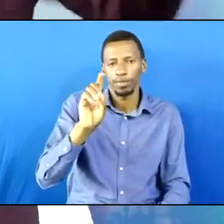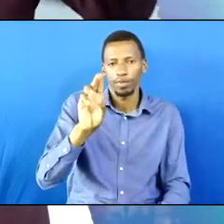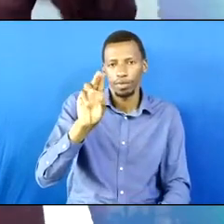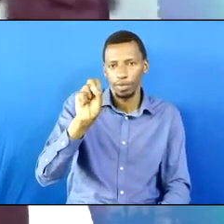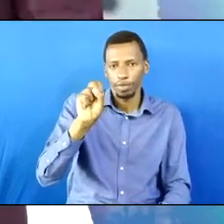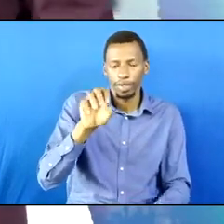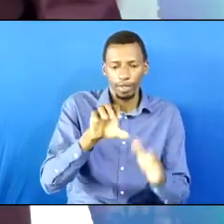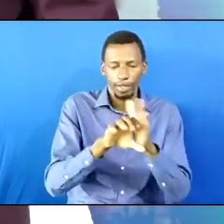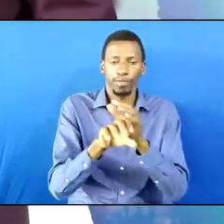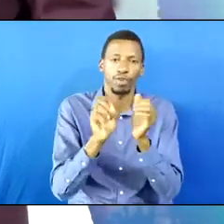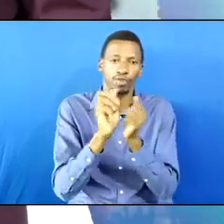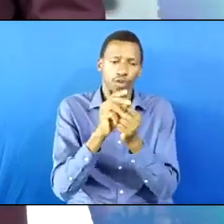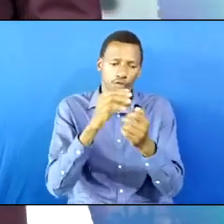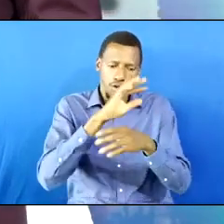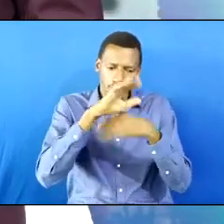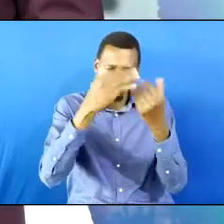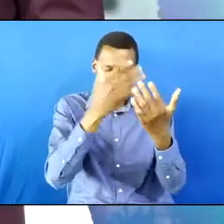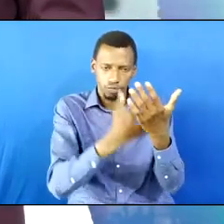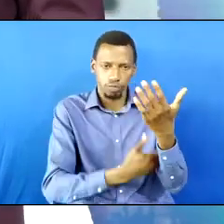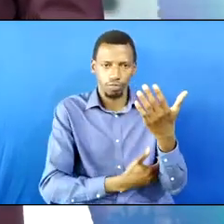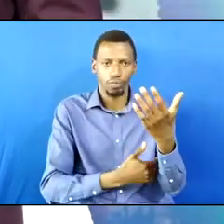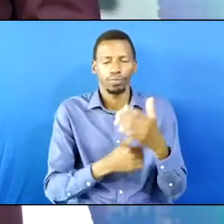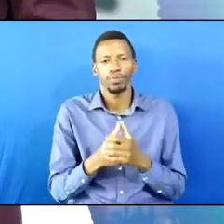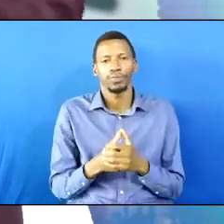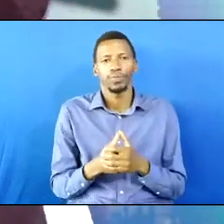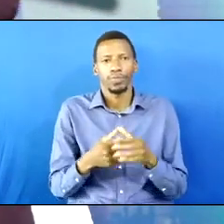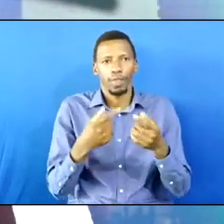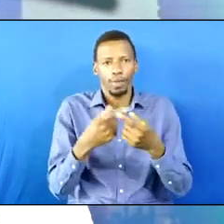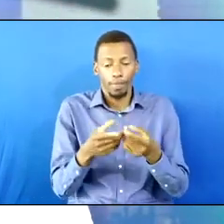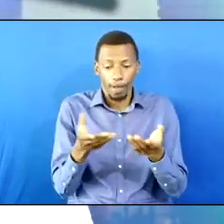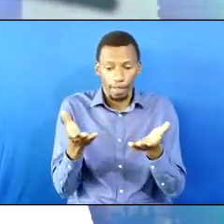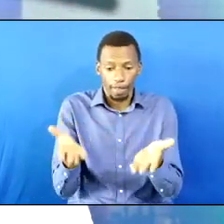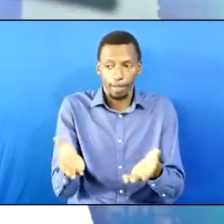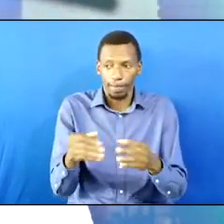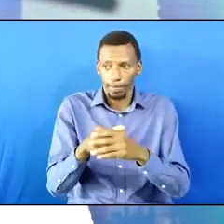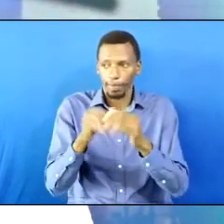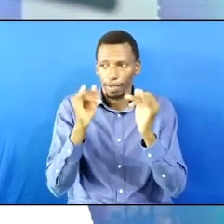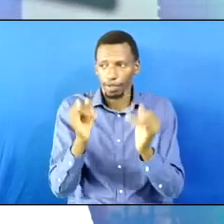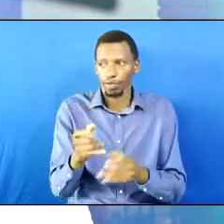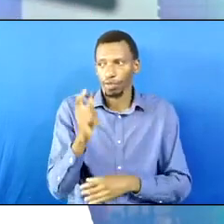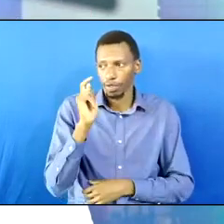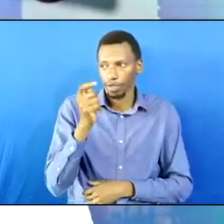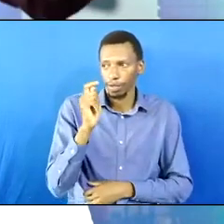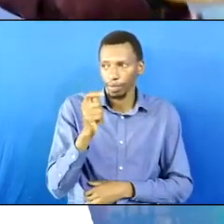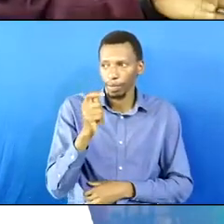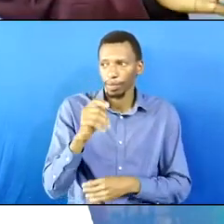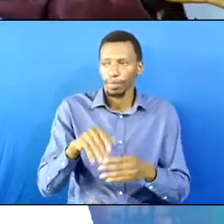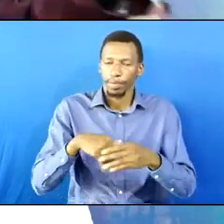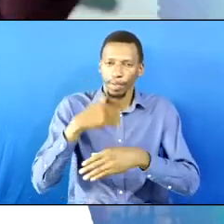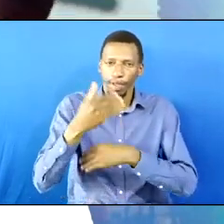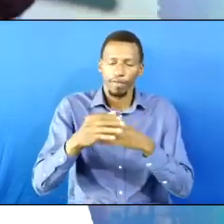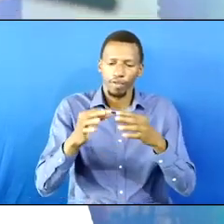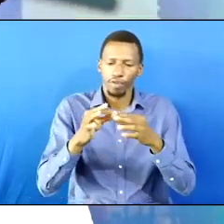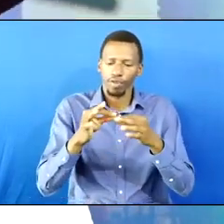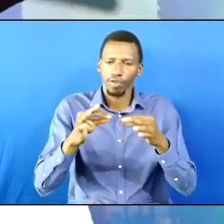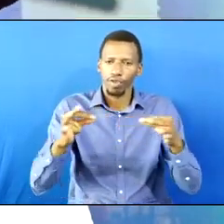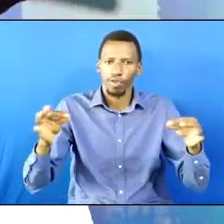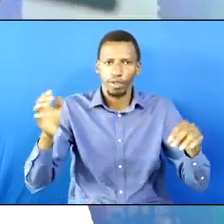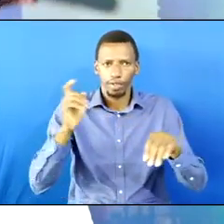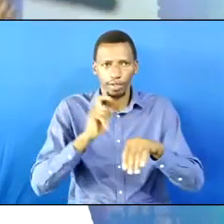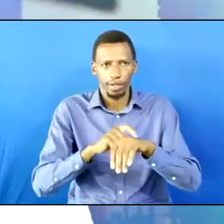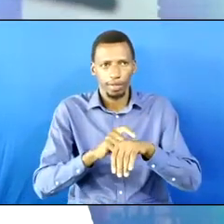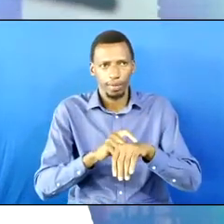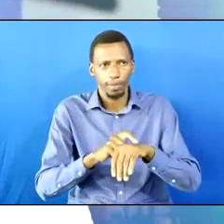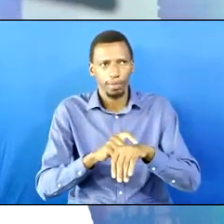12, the whole of it. You can read it. But now here in the New Testament, after a long time, in fact, they refer it to